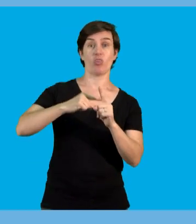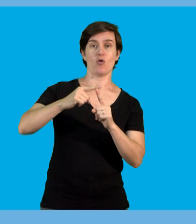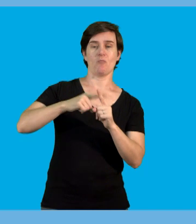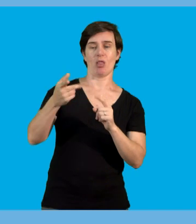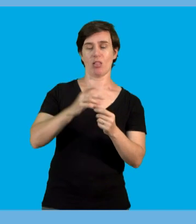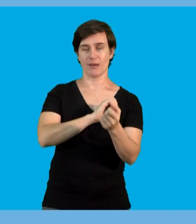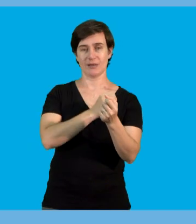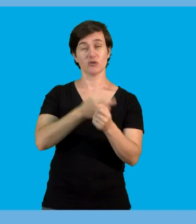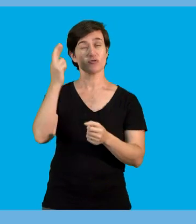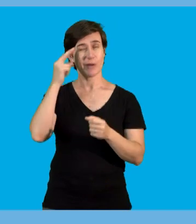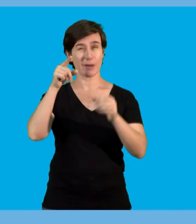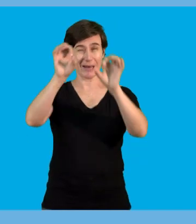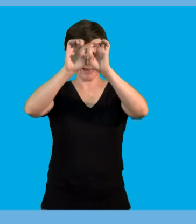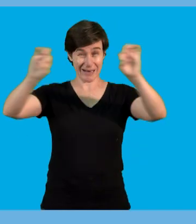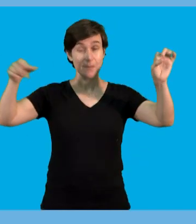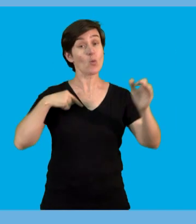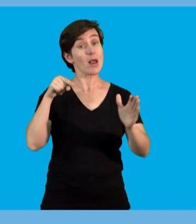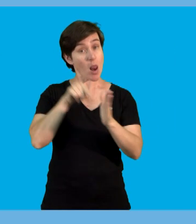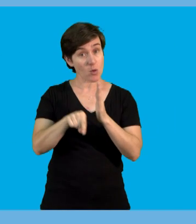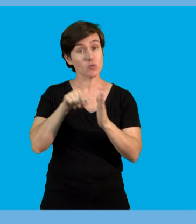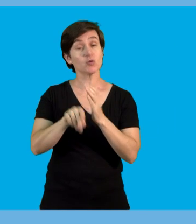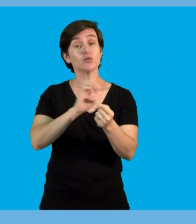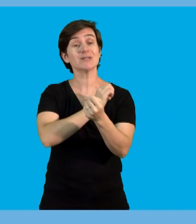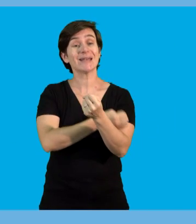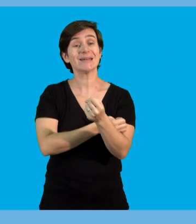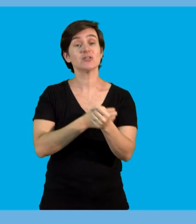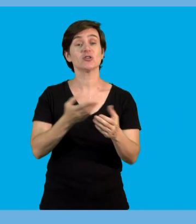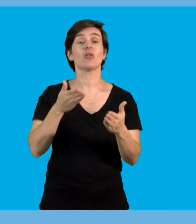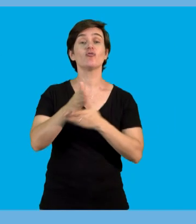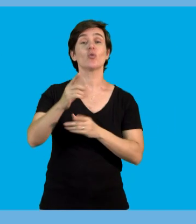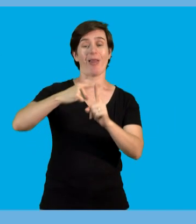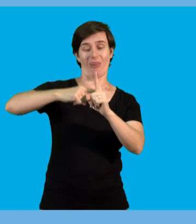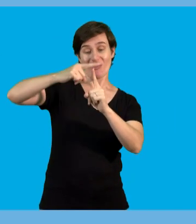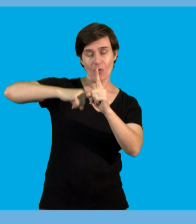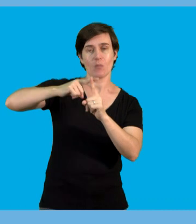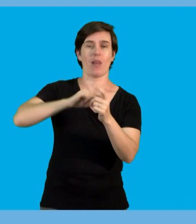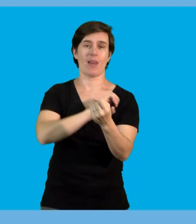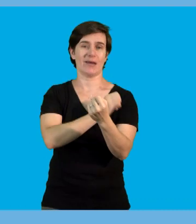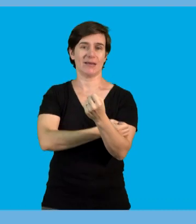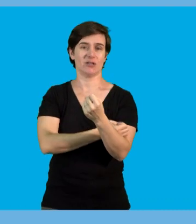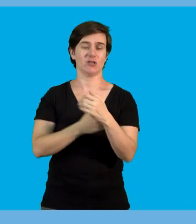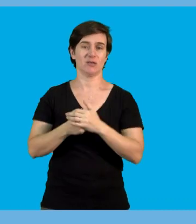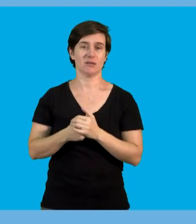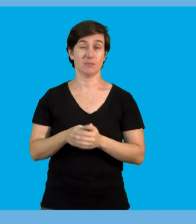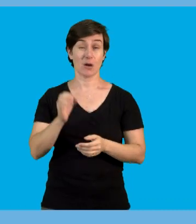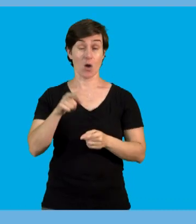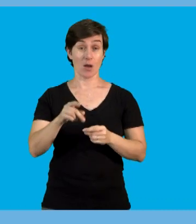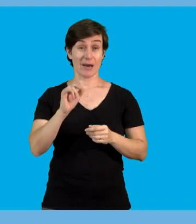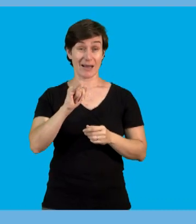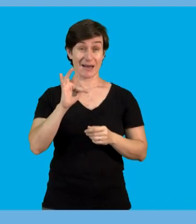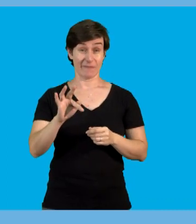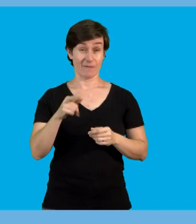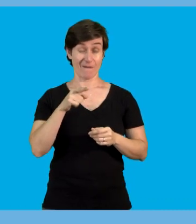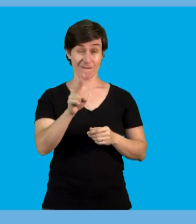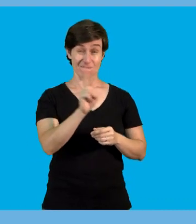cables. Remember, in the cables we are losing energy in a form of thermal energy. So it is going to be decreased when